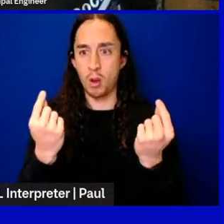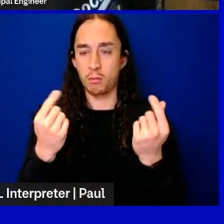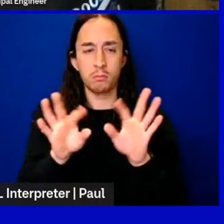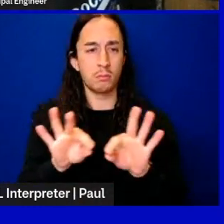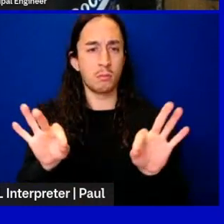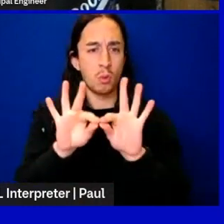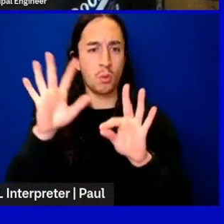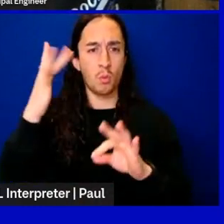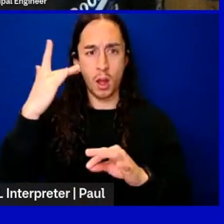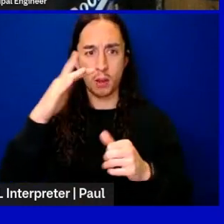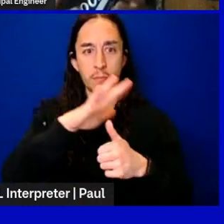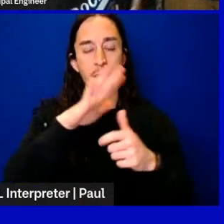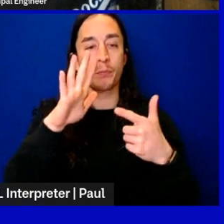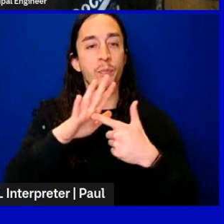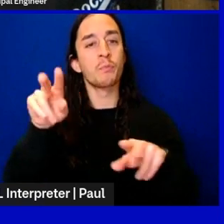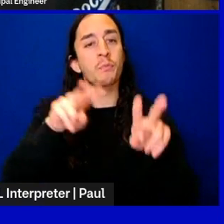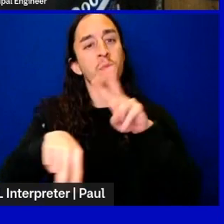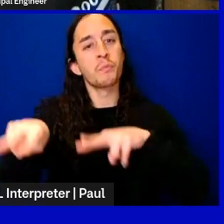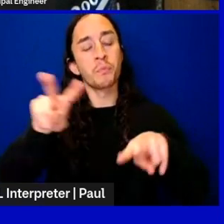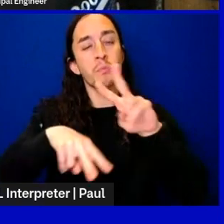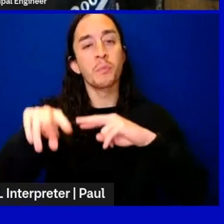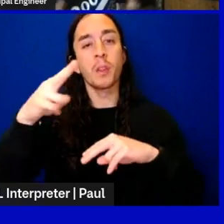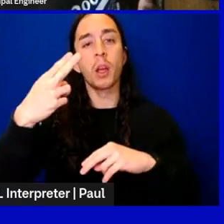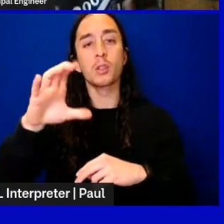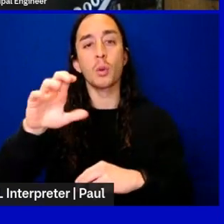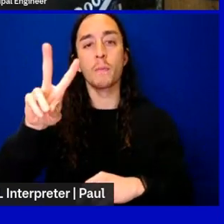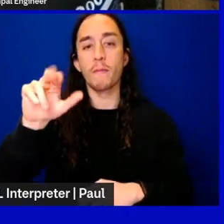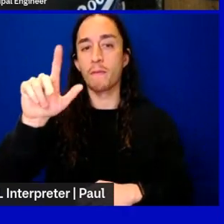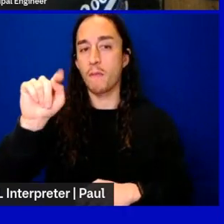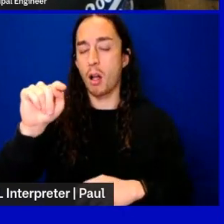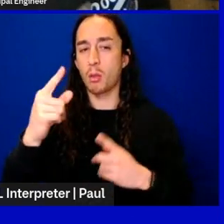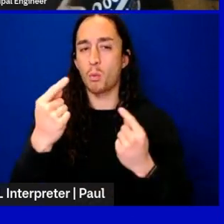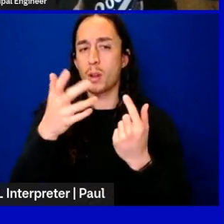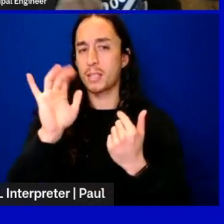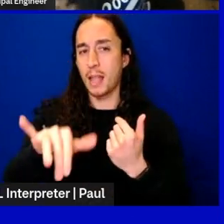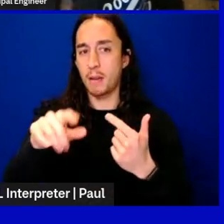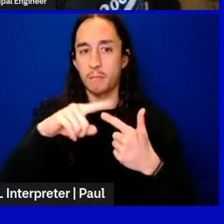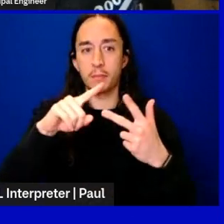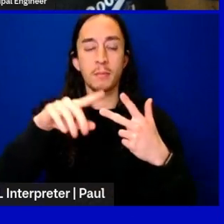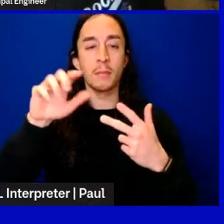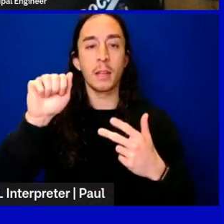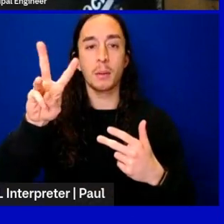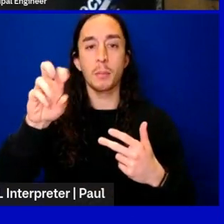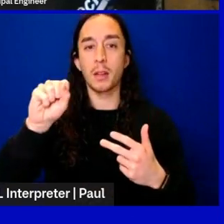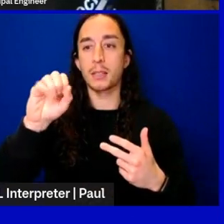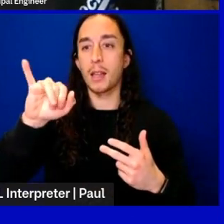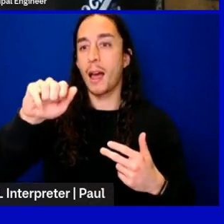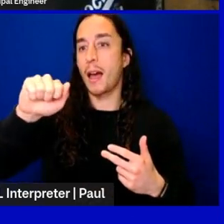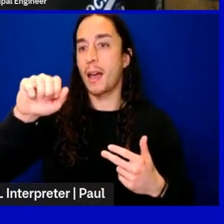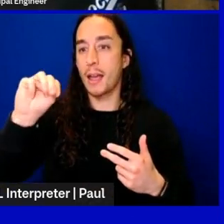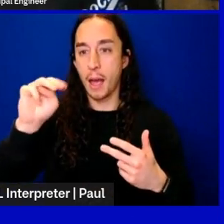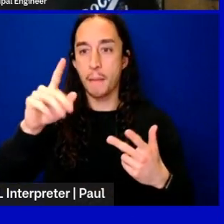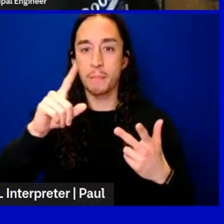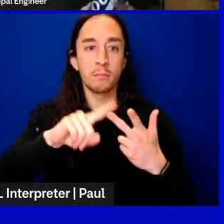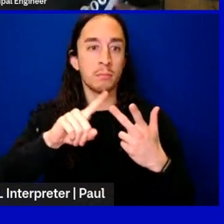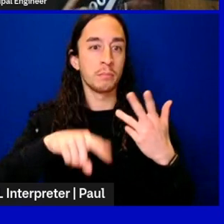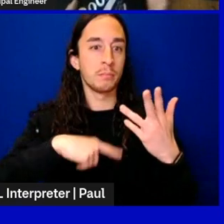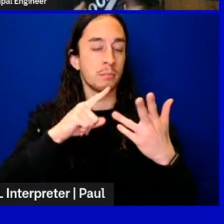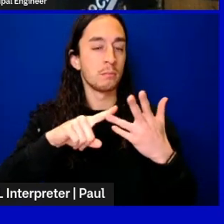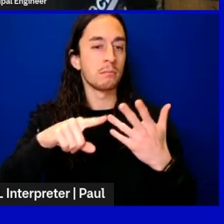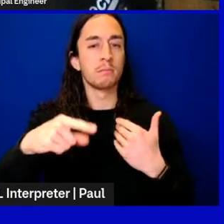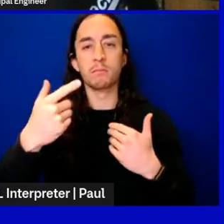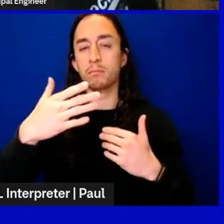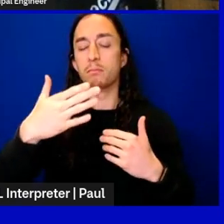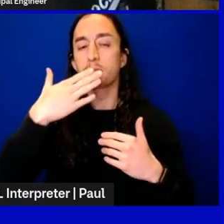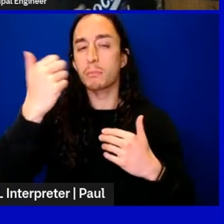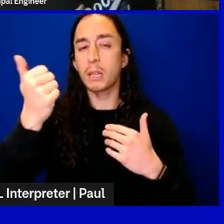to the overview of HashiCorp Vault, what HashiCorp Vault is all about, what is AWS IAM, followed by some best practices and in live demonstration. And in